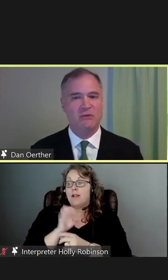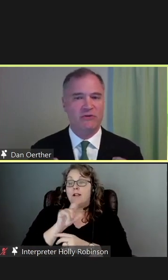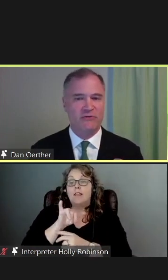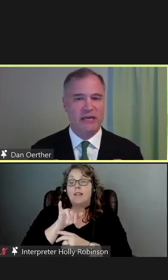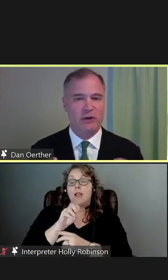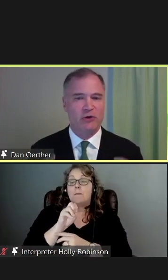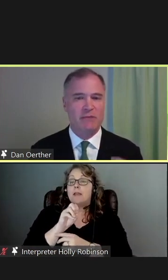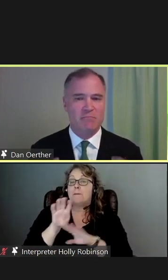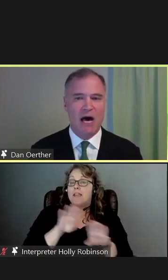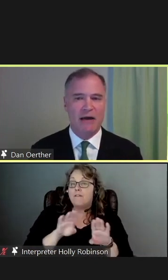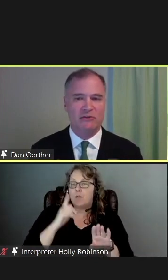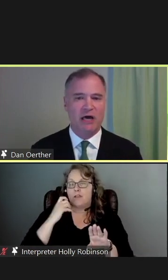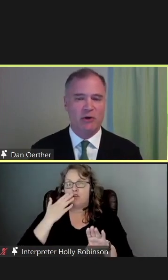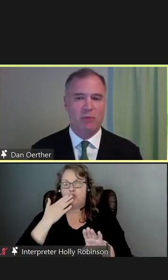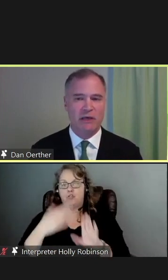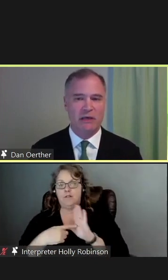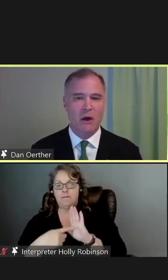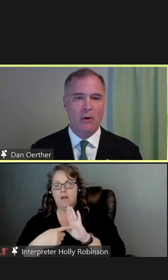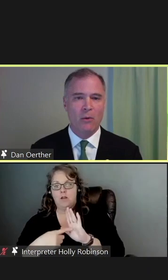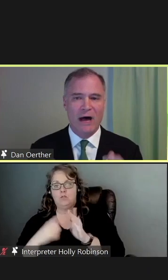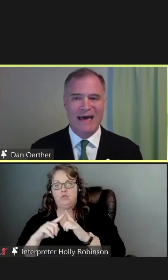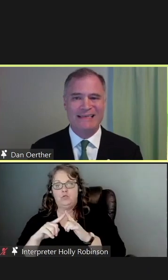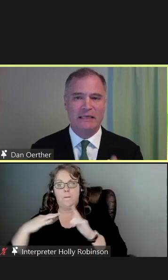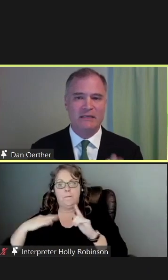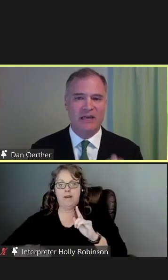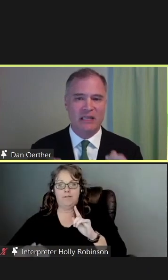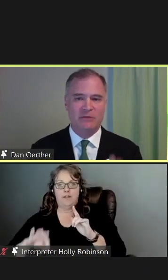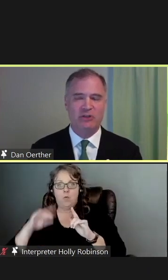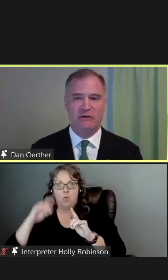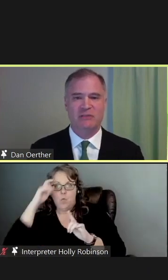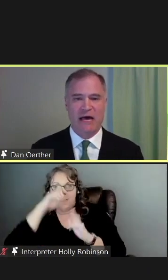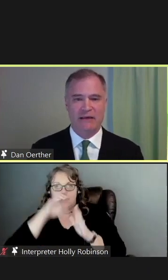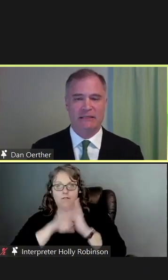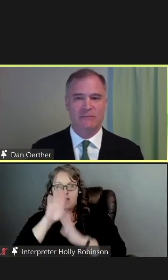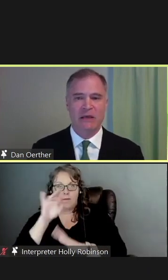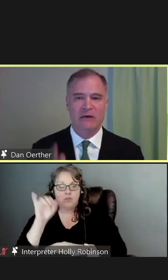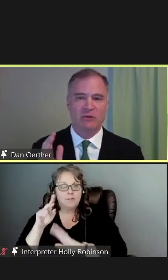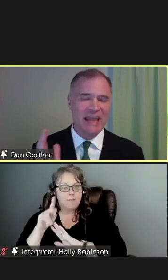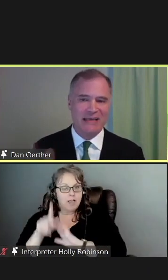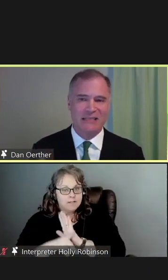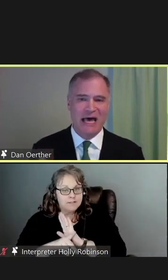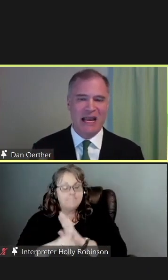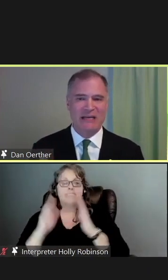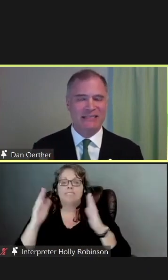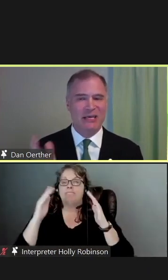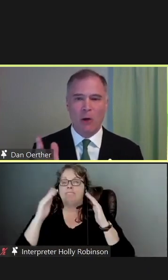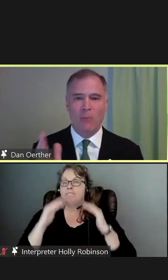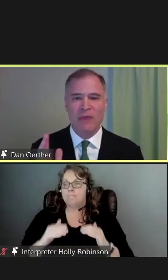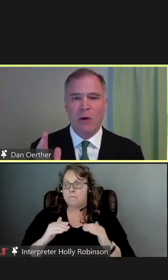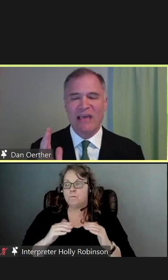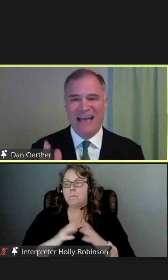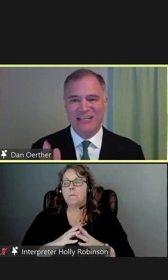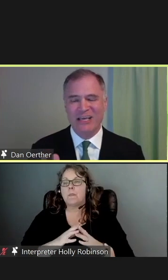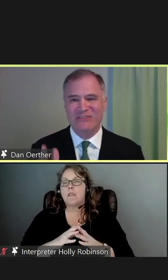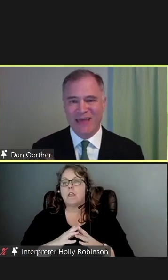because we created good models to underpin wisely developed insurance policies? So on the next slide, I'm going to say,